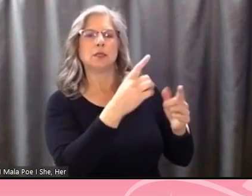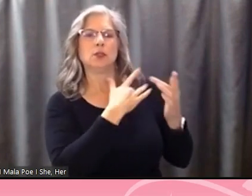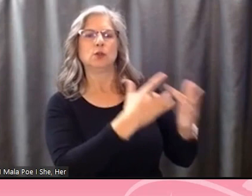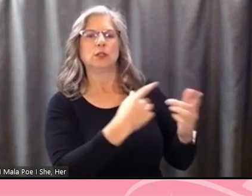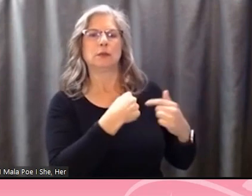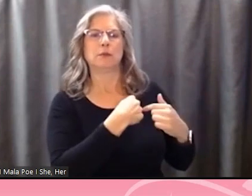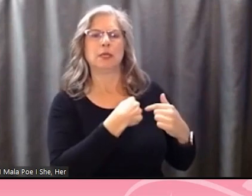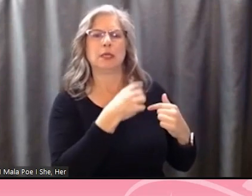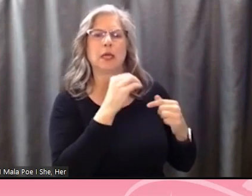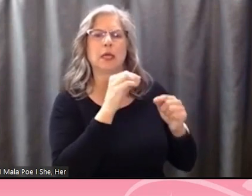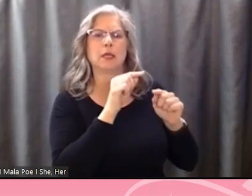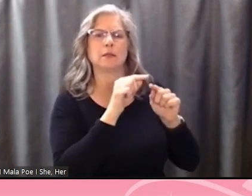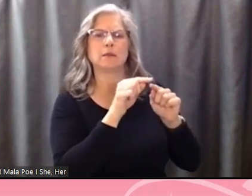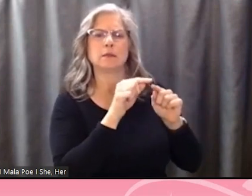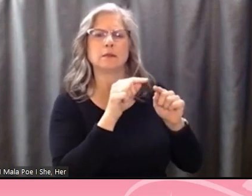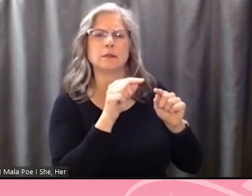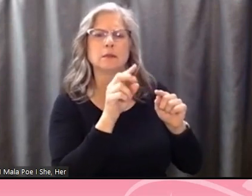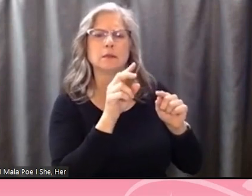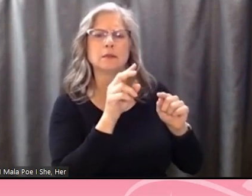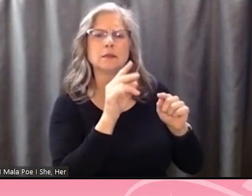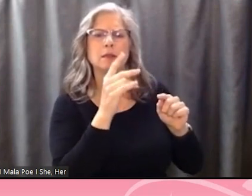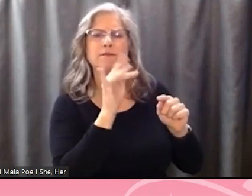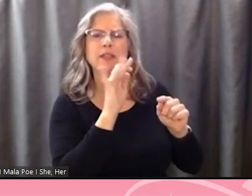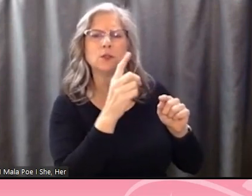out there and move the field paths so they can see them real good.